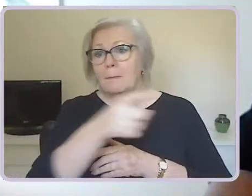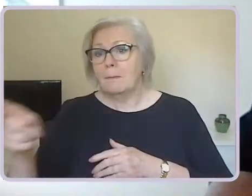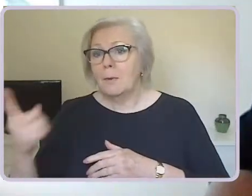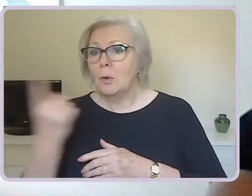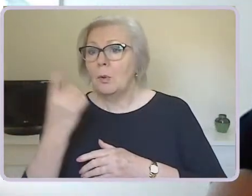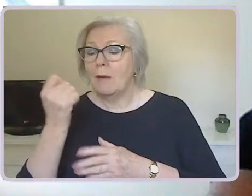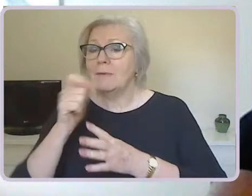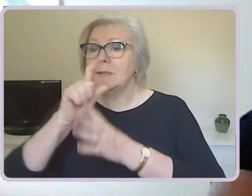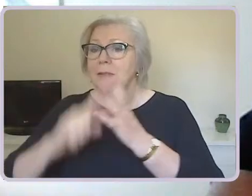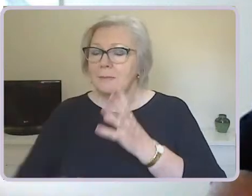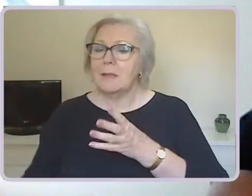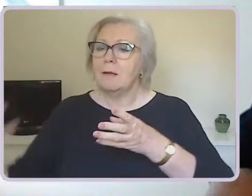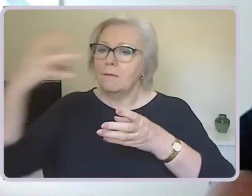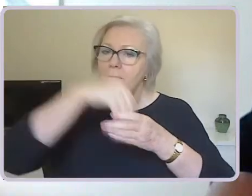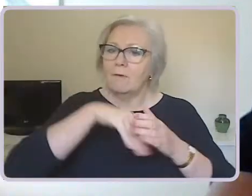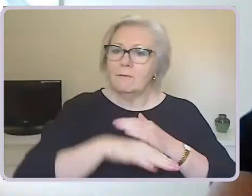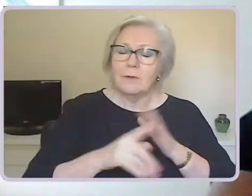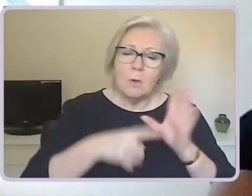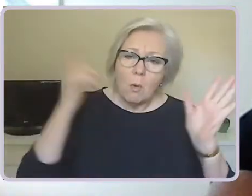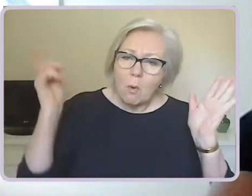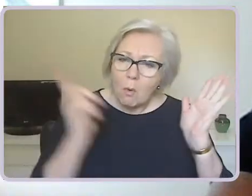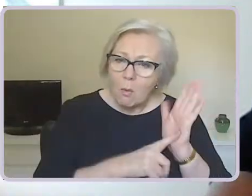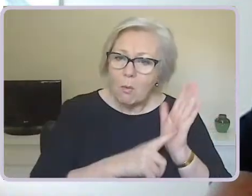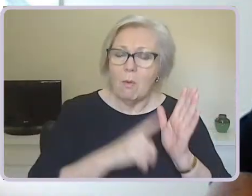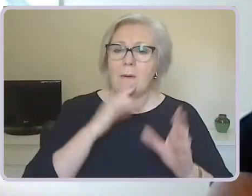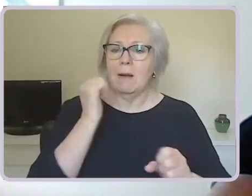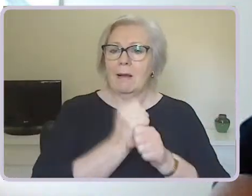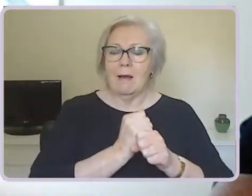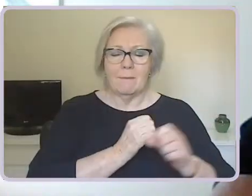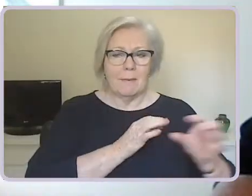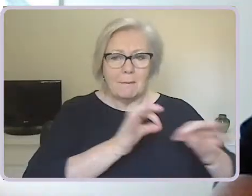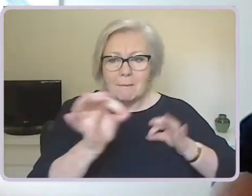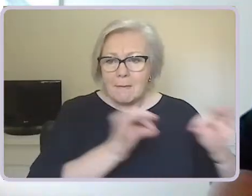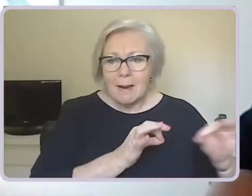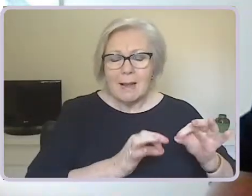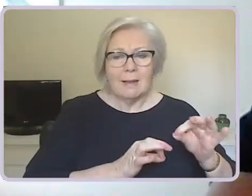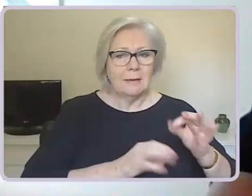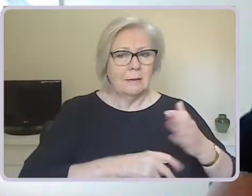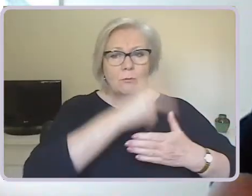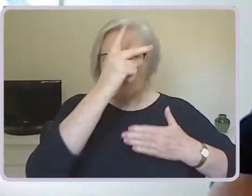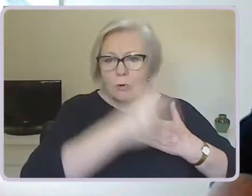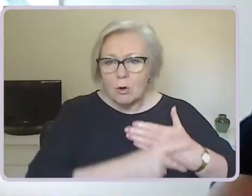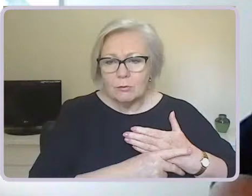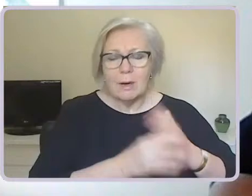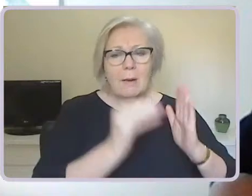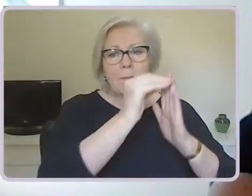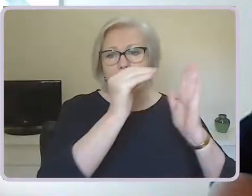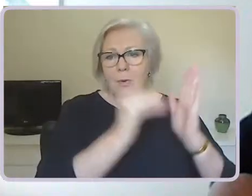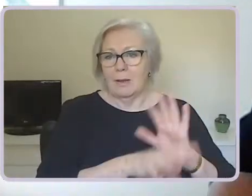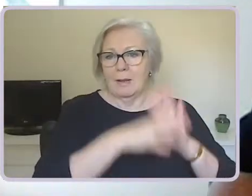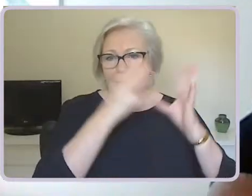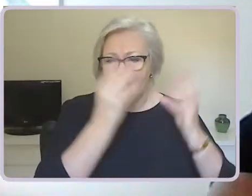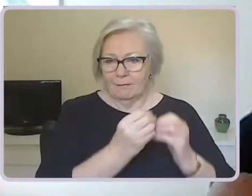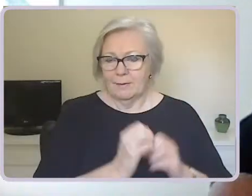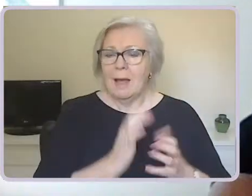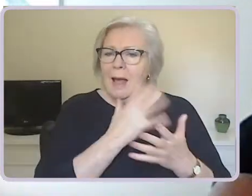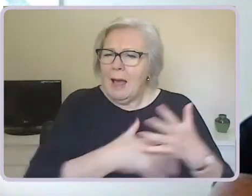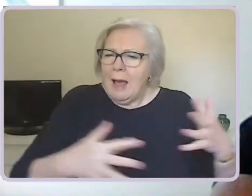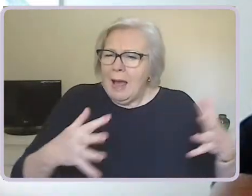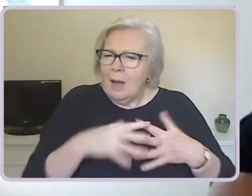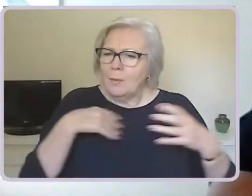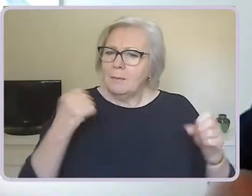into all government programs, plans, strategies and policies? How do we clear our path to full